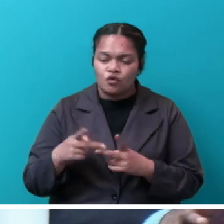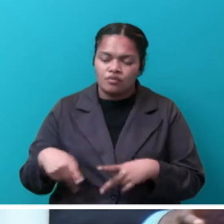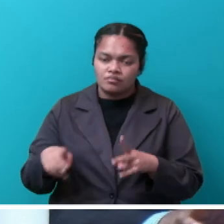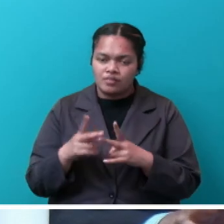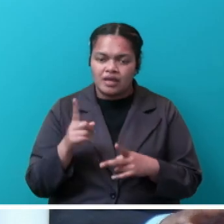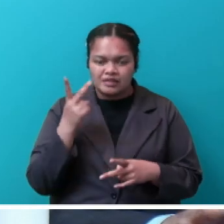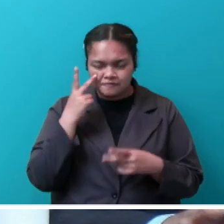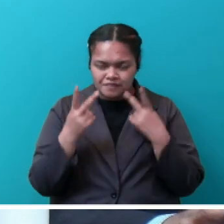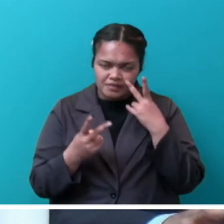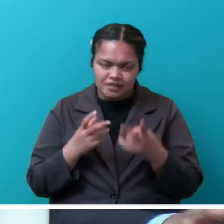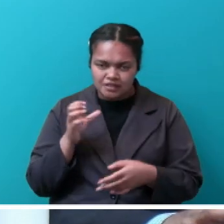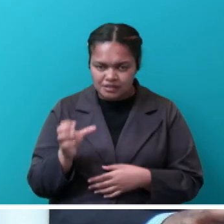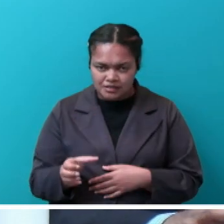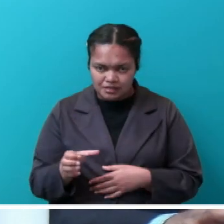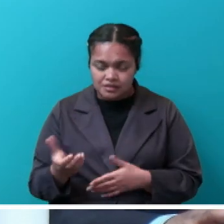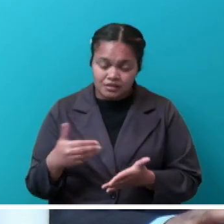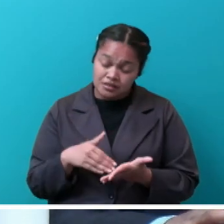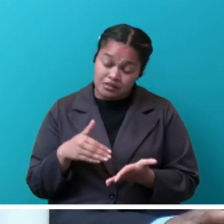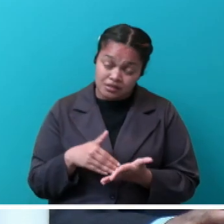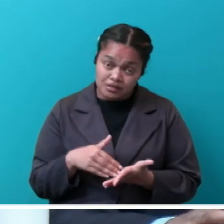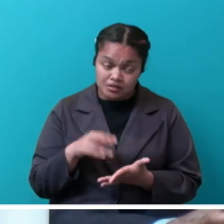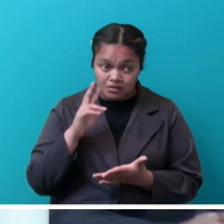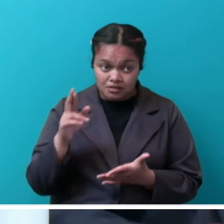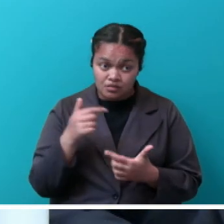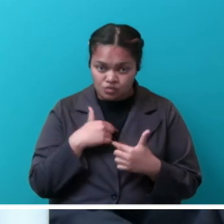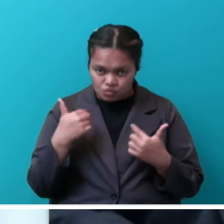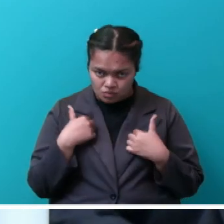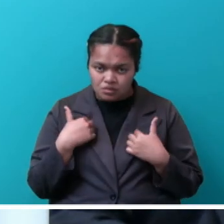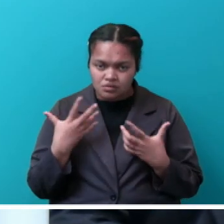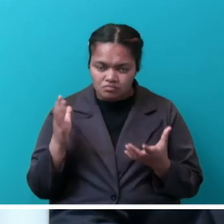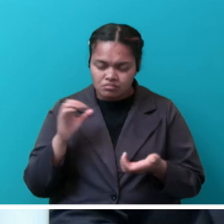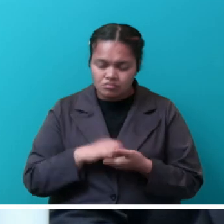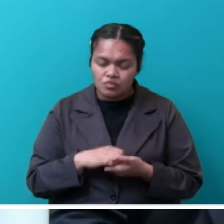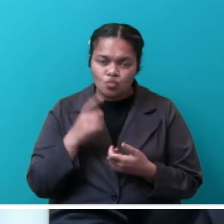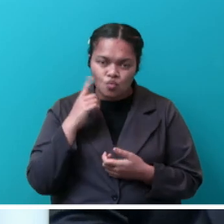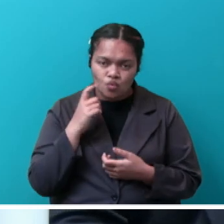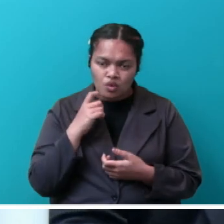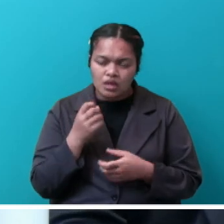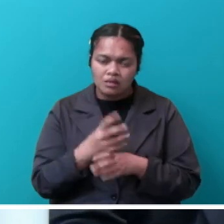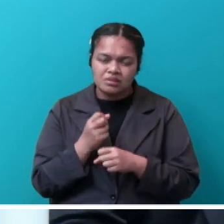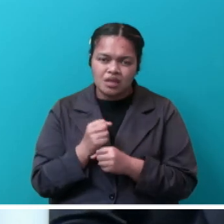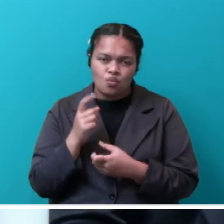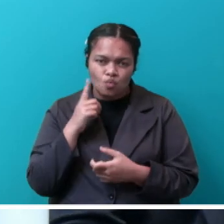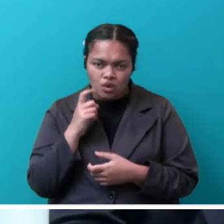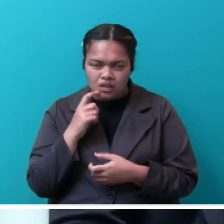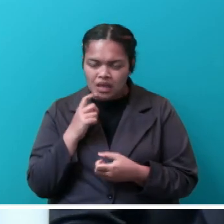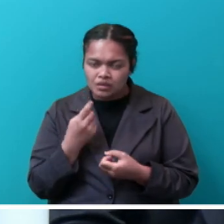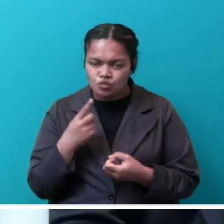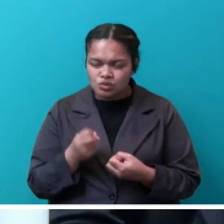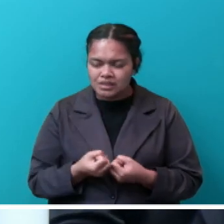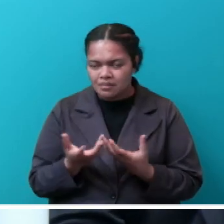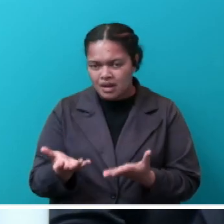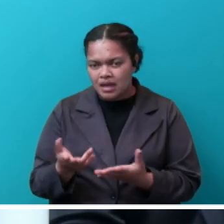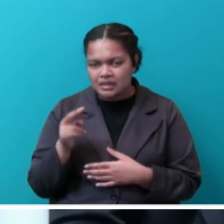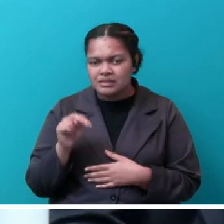visitors. Additionally, Speaker, sir, we are collaborating with Water Authority of Fiji to upgrade the water supply system, meeting the